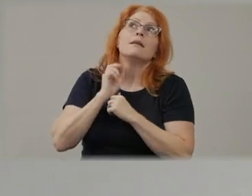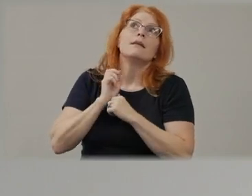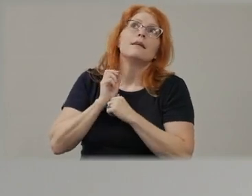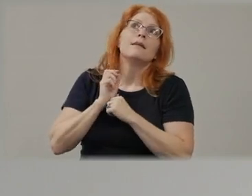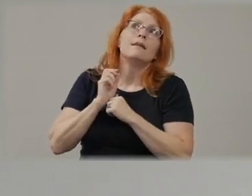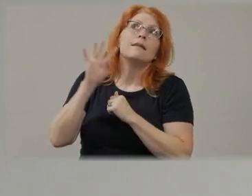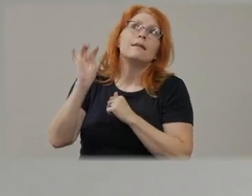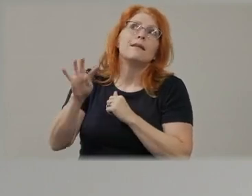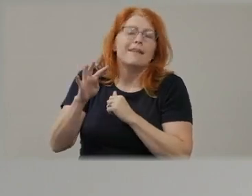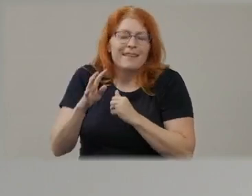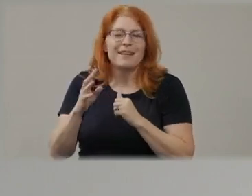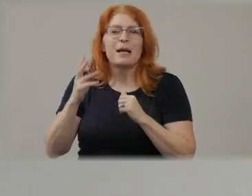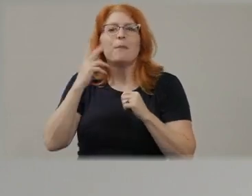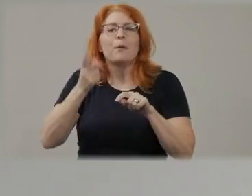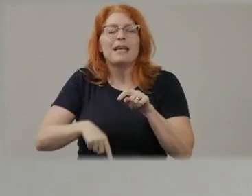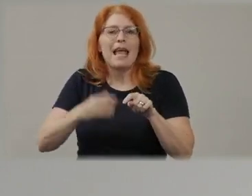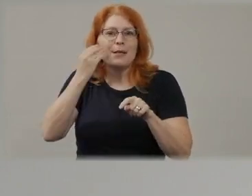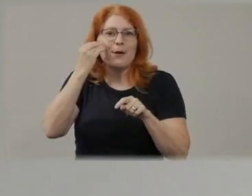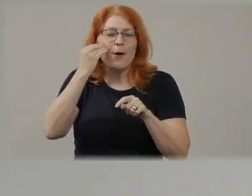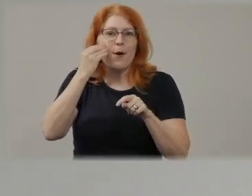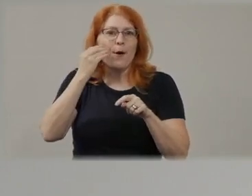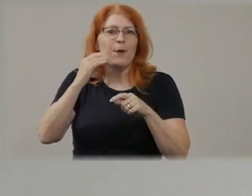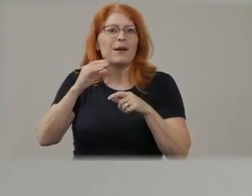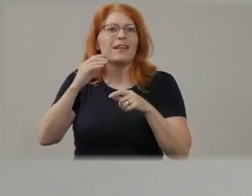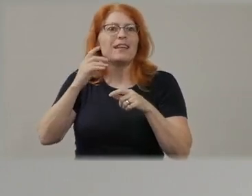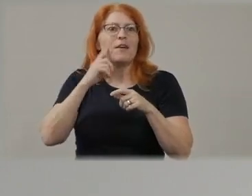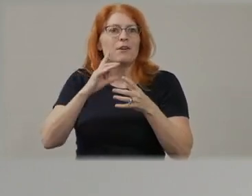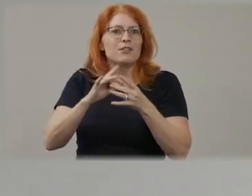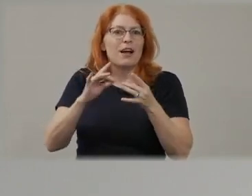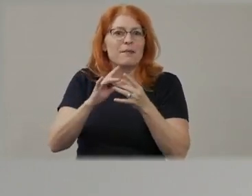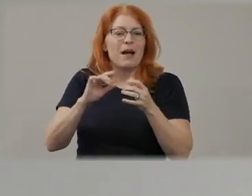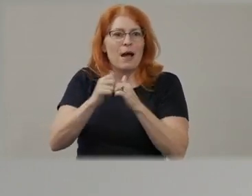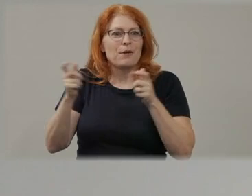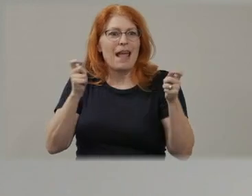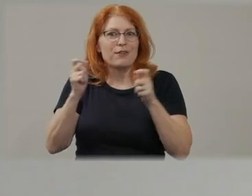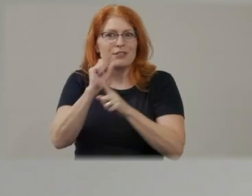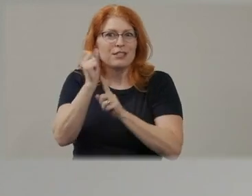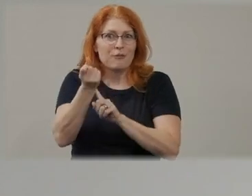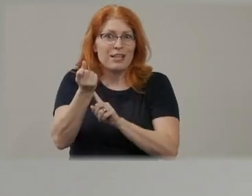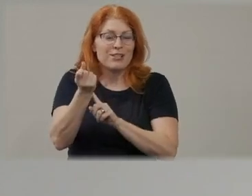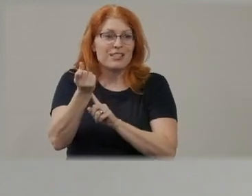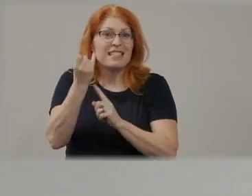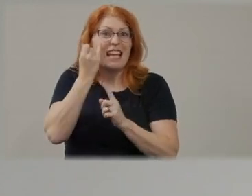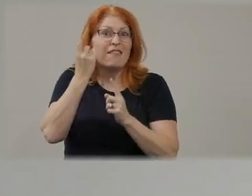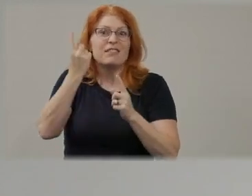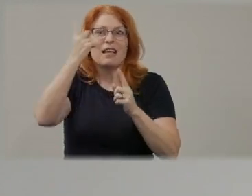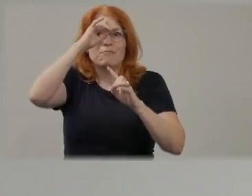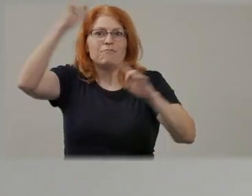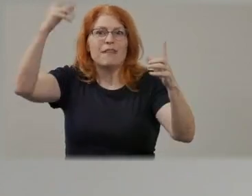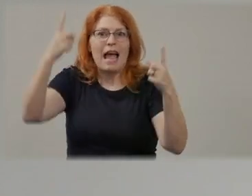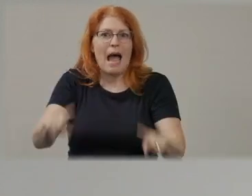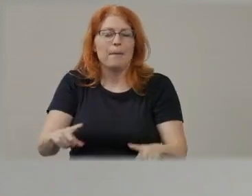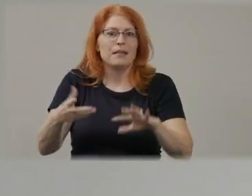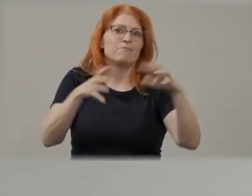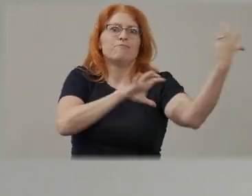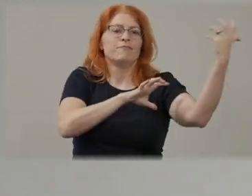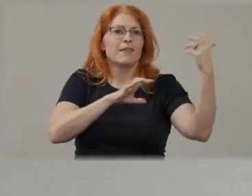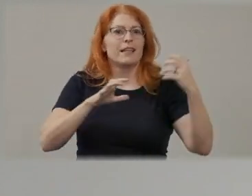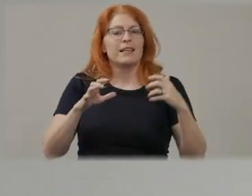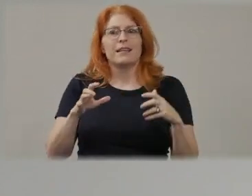But we can know that we've been talking about how to handle situations like that. And I think that is so important, whether